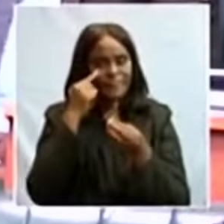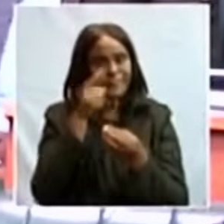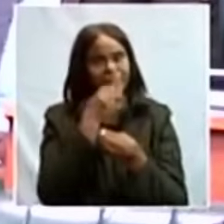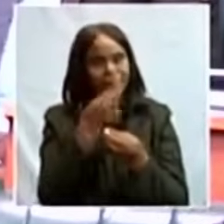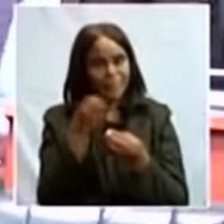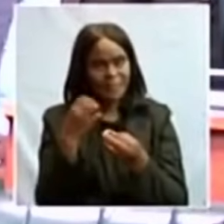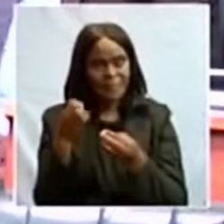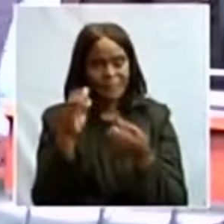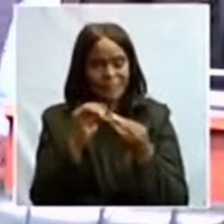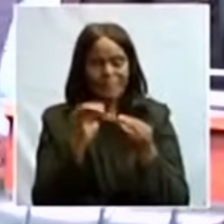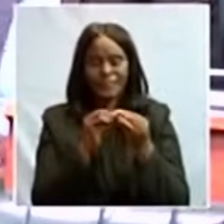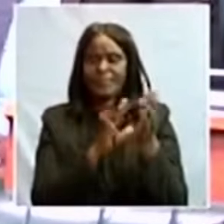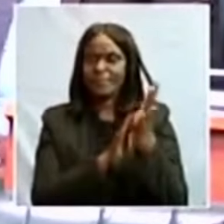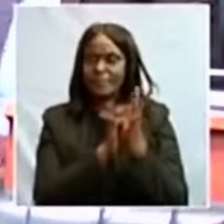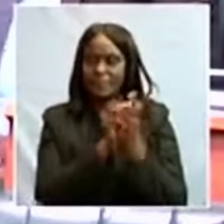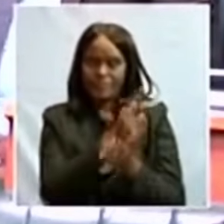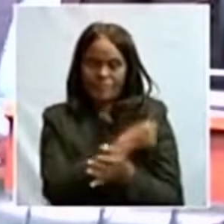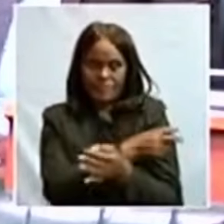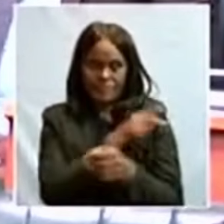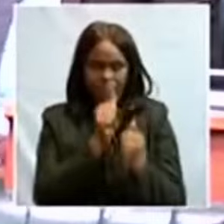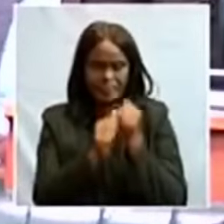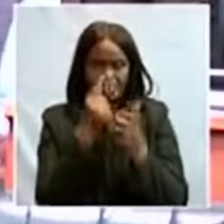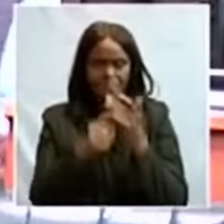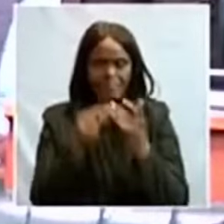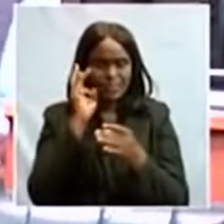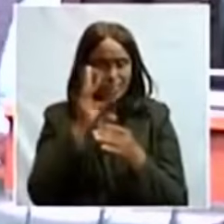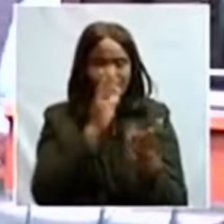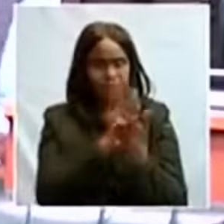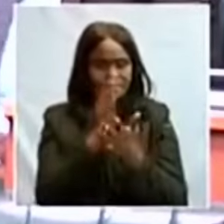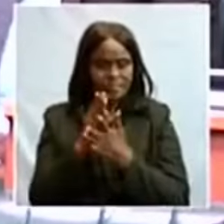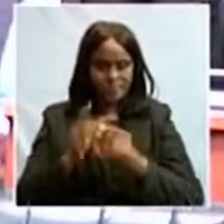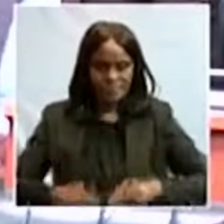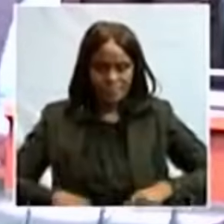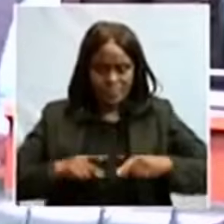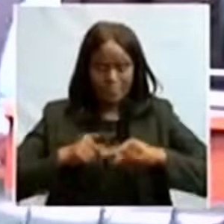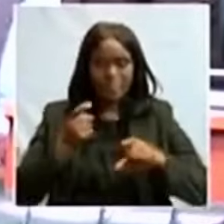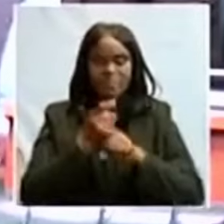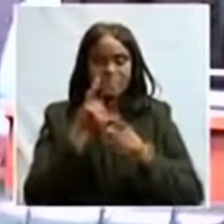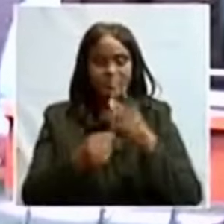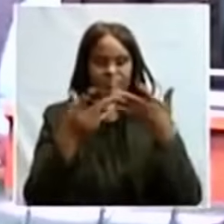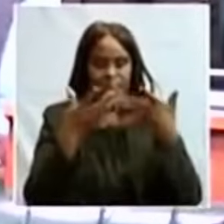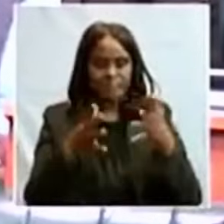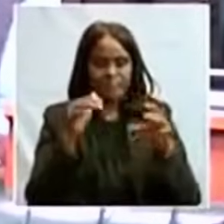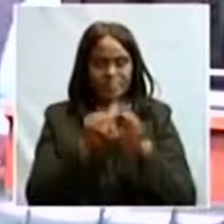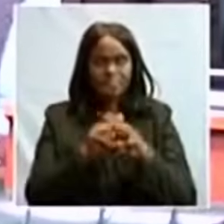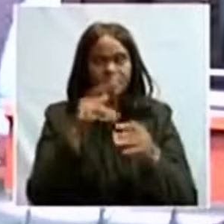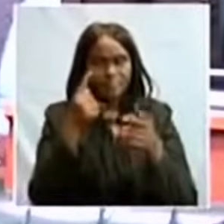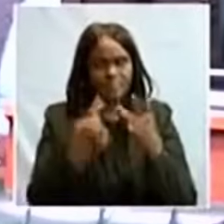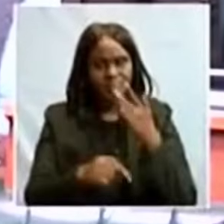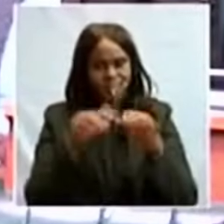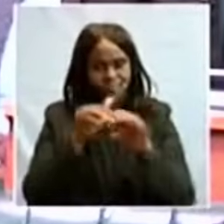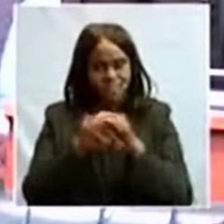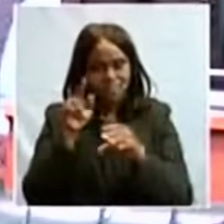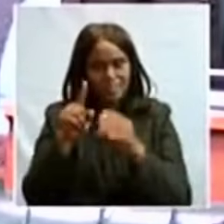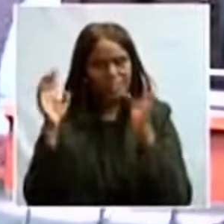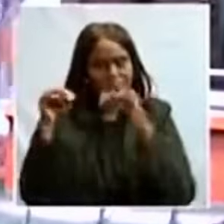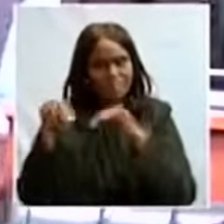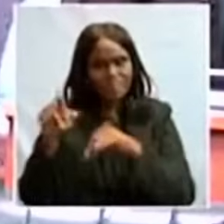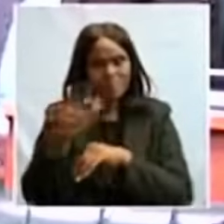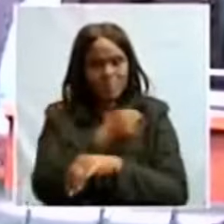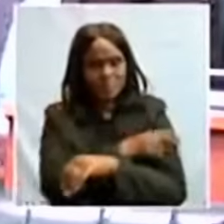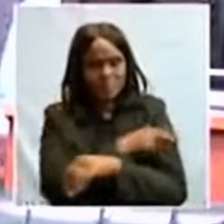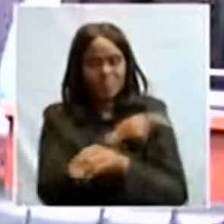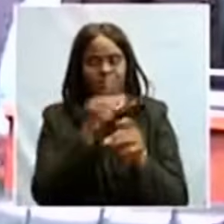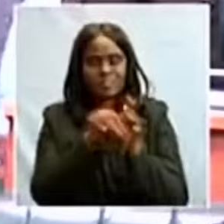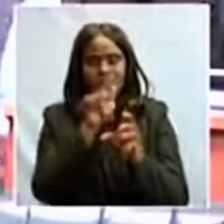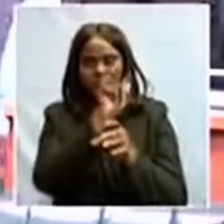equipping the cancer hospital that will prevent lives from being lost between that defunct hospital into Tanzania.